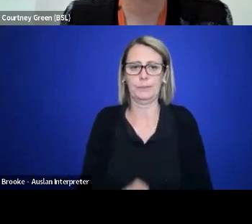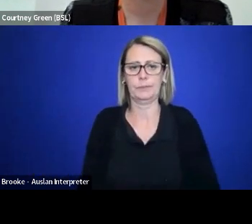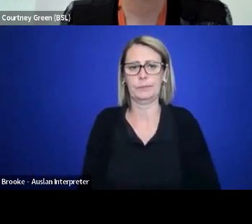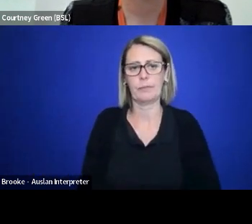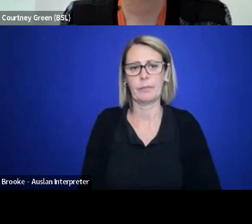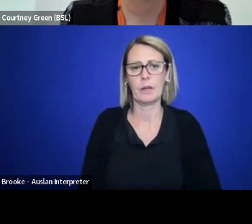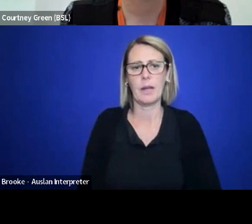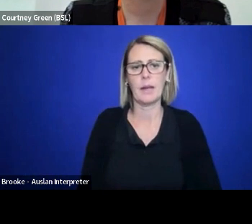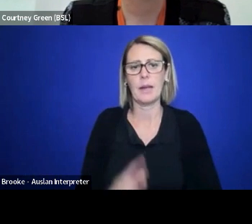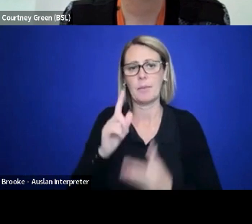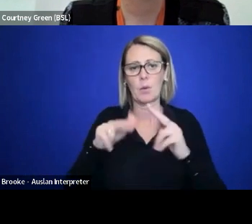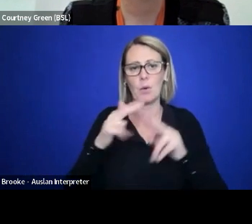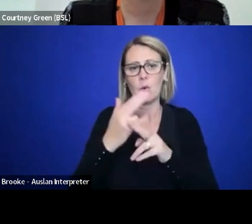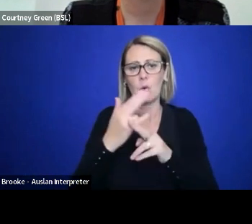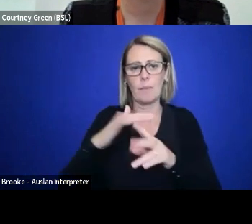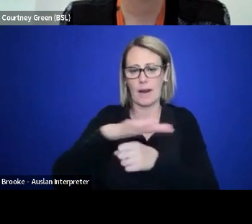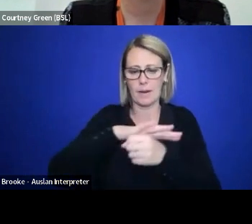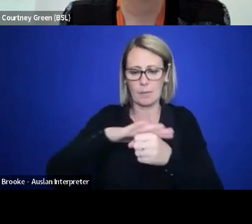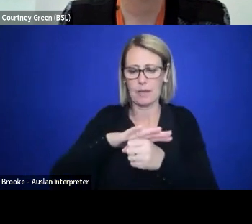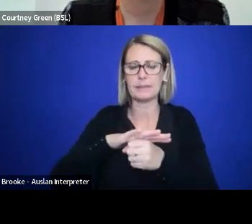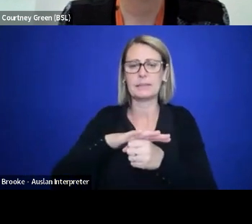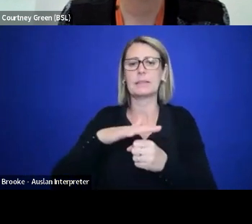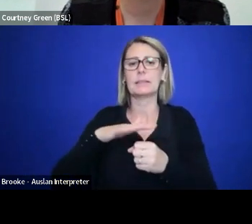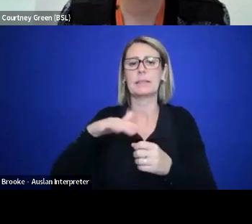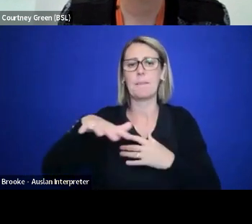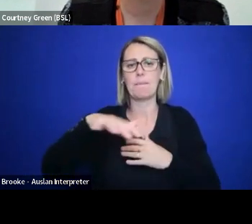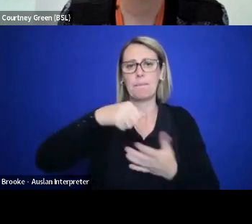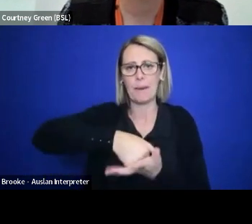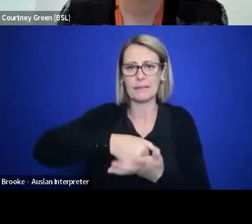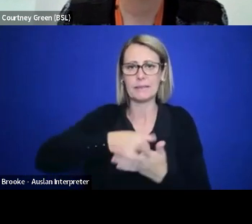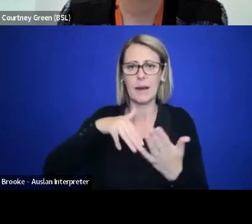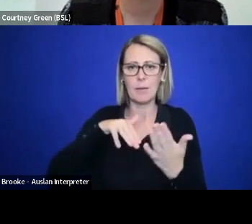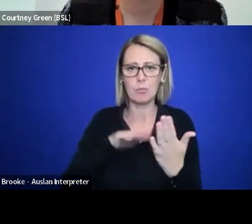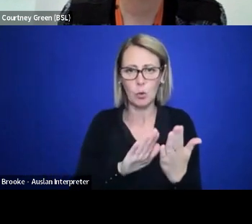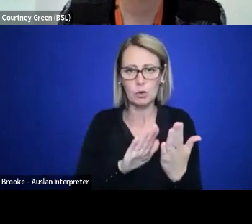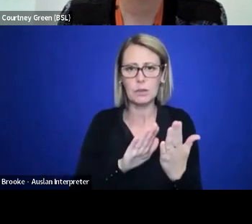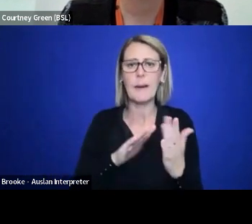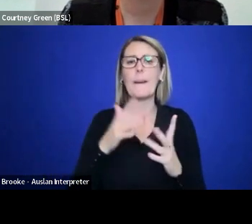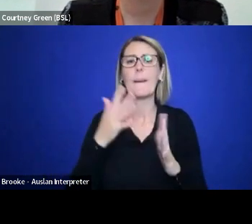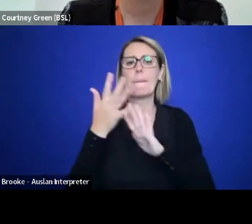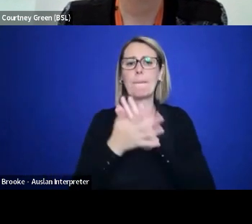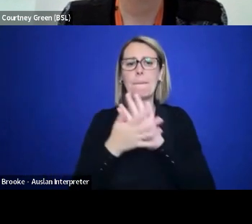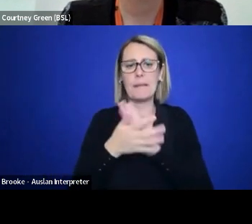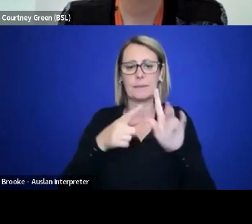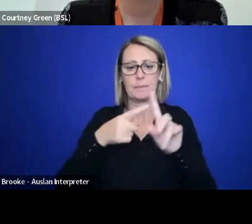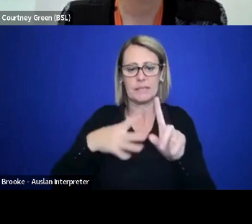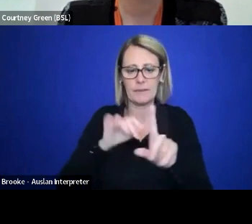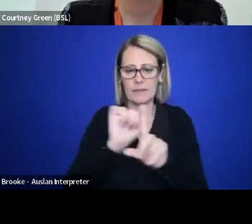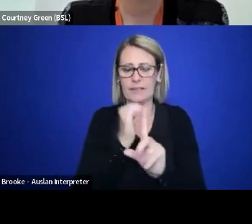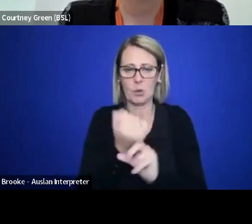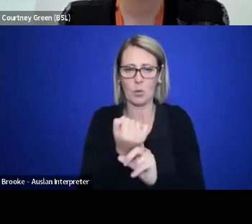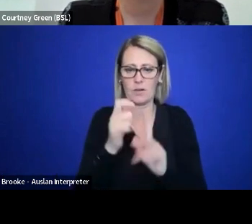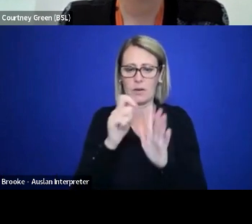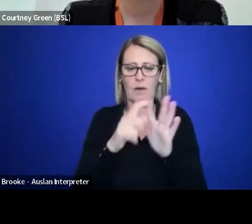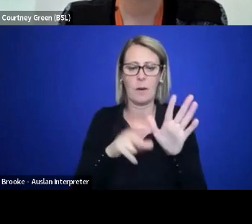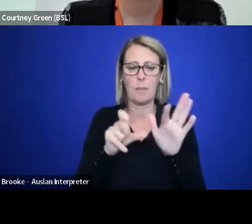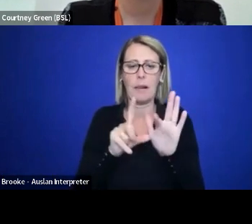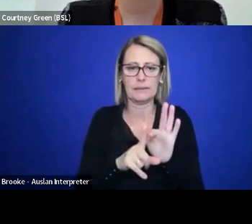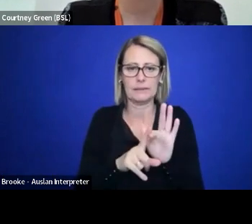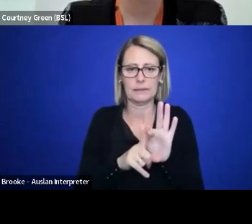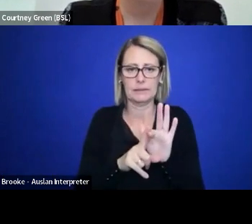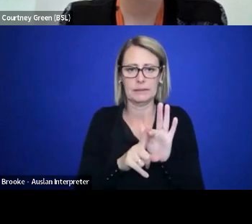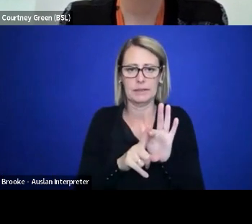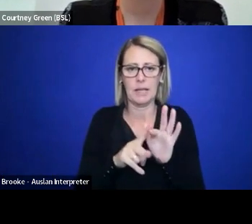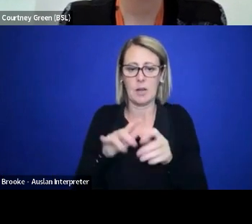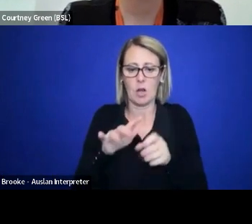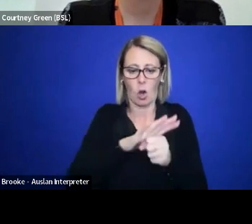also, if we're talking about a place-based approach, we're talking about the specific circumstances of place and engage local people